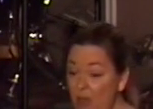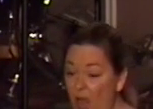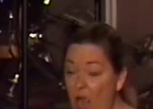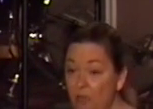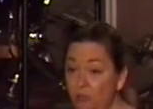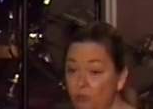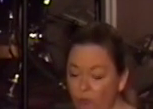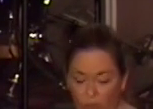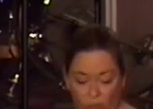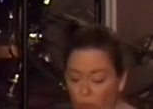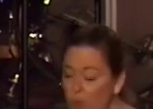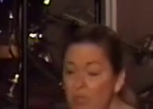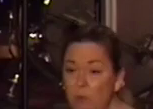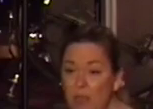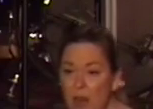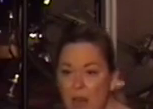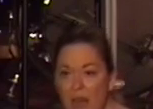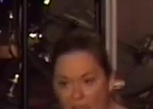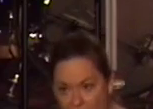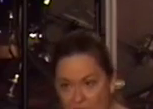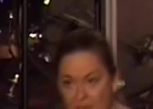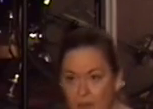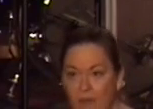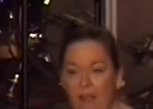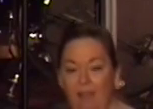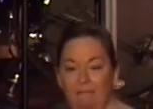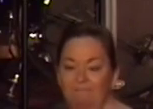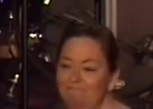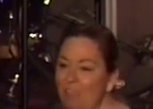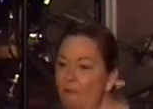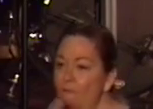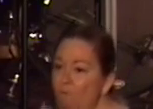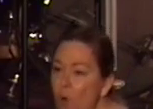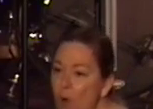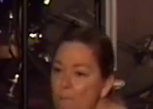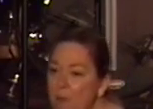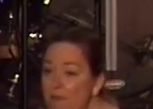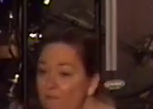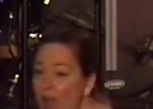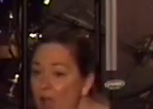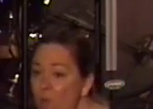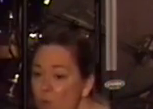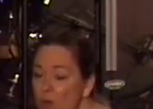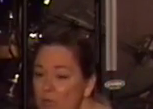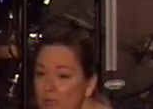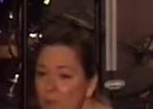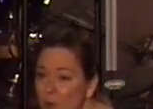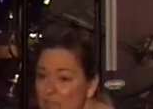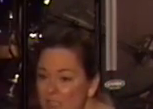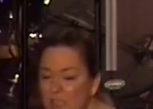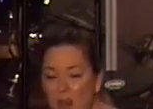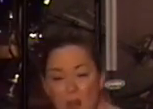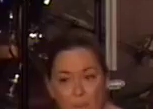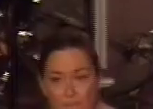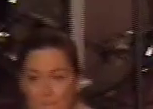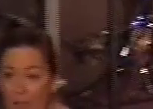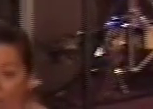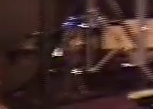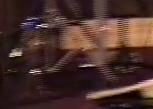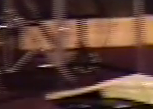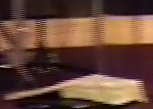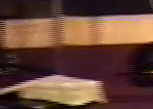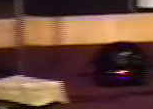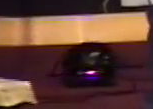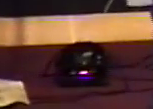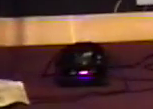late, so 4 to 5 weeks. I'm telling you, it was just a spiritual warfare going on. I thought I was heading in the right direction.